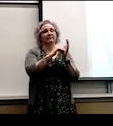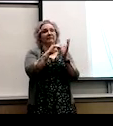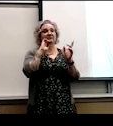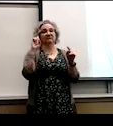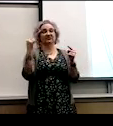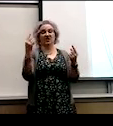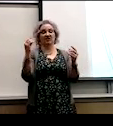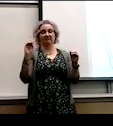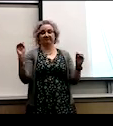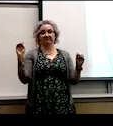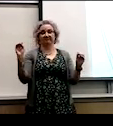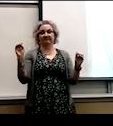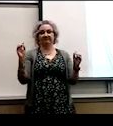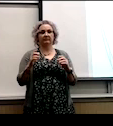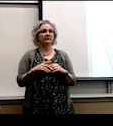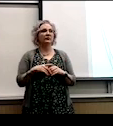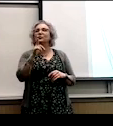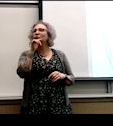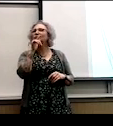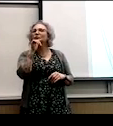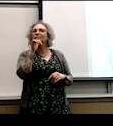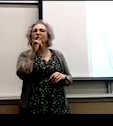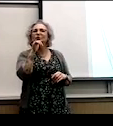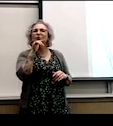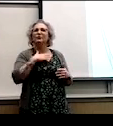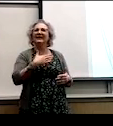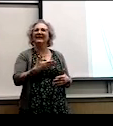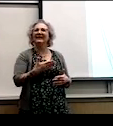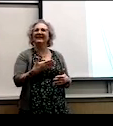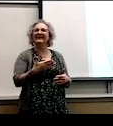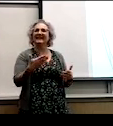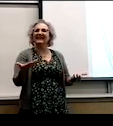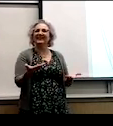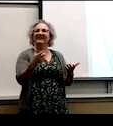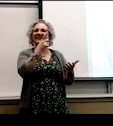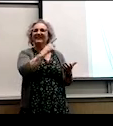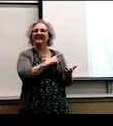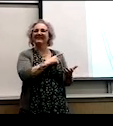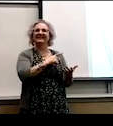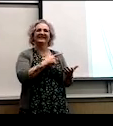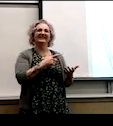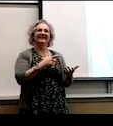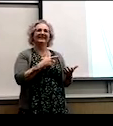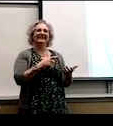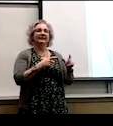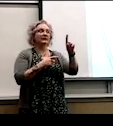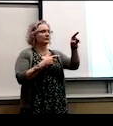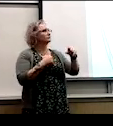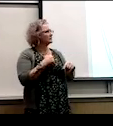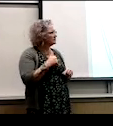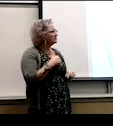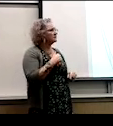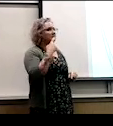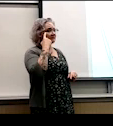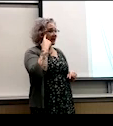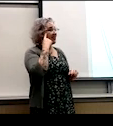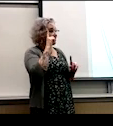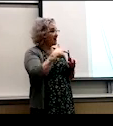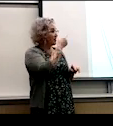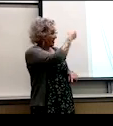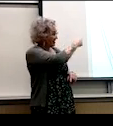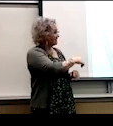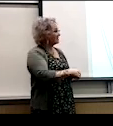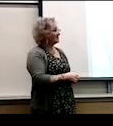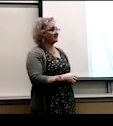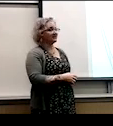So anybody want to join me? We'll do one from London, a lot of patients. So I've thought about this many years ago, because I had a